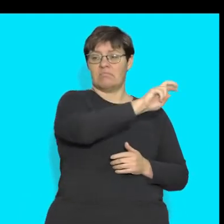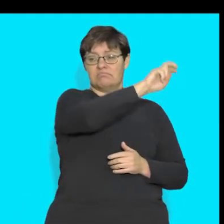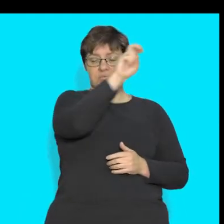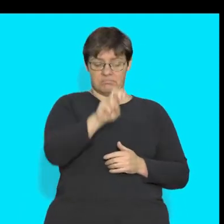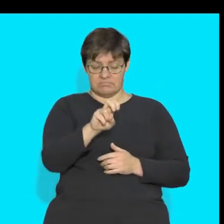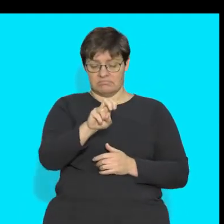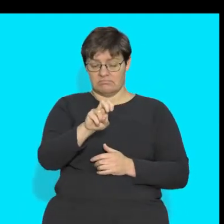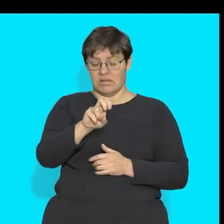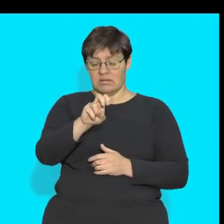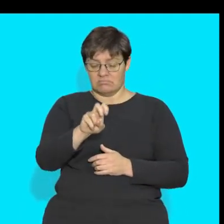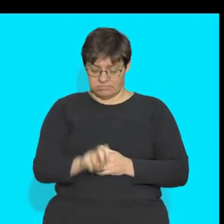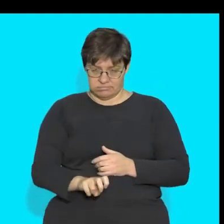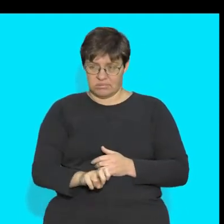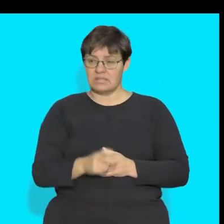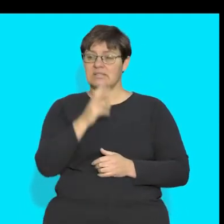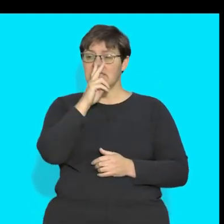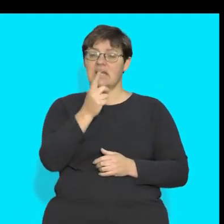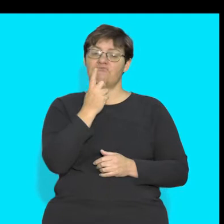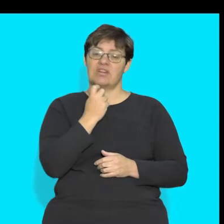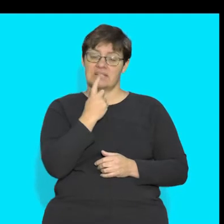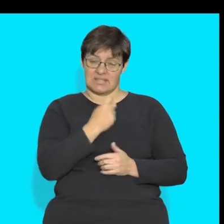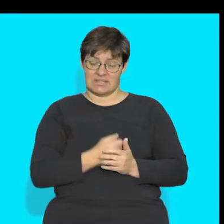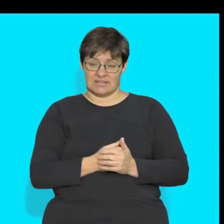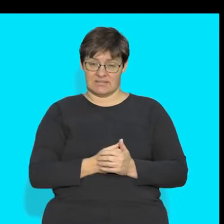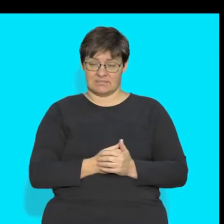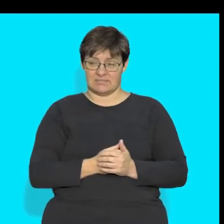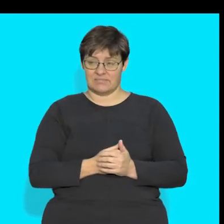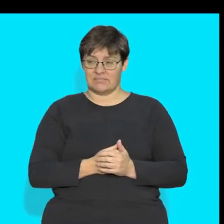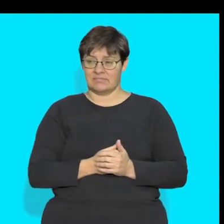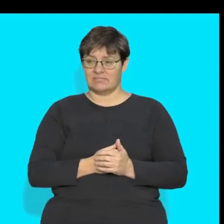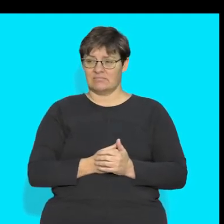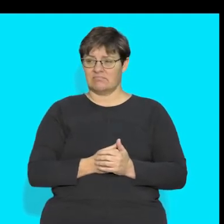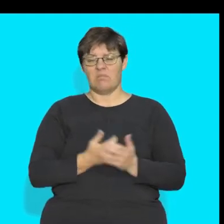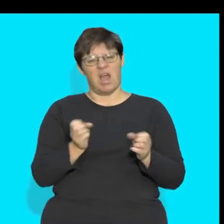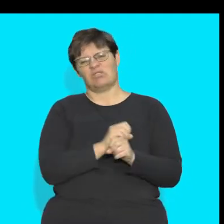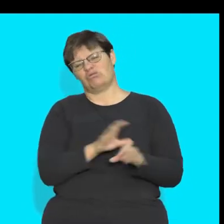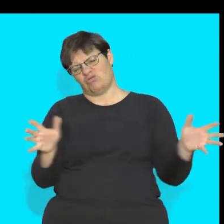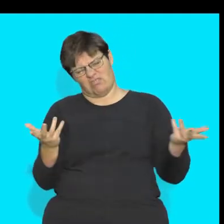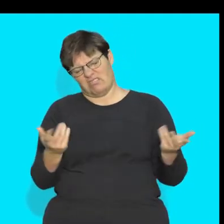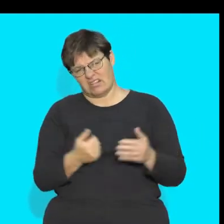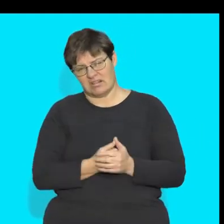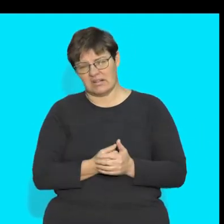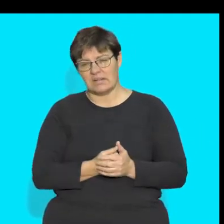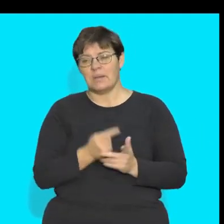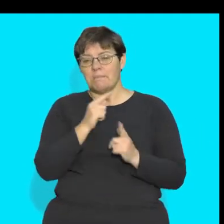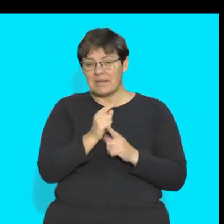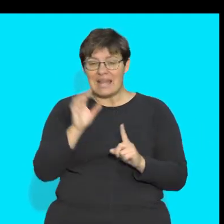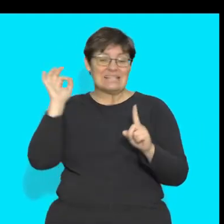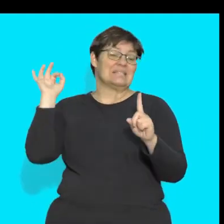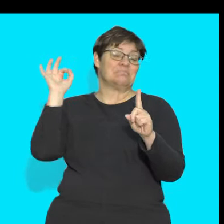from here to here, we're going to see red. Now that's very general, okay? But it's